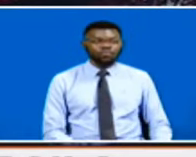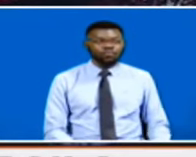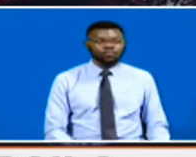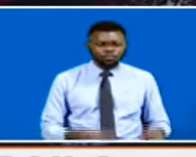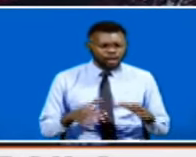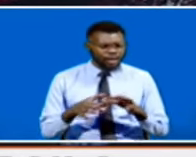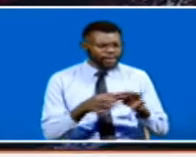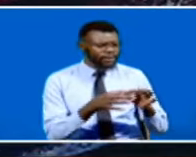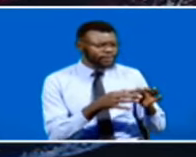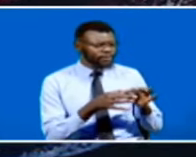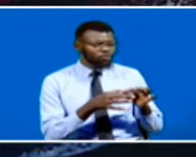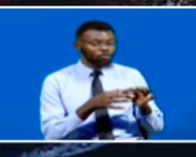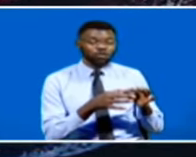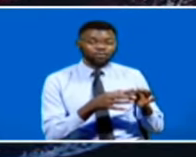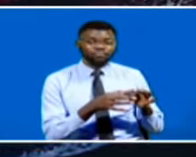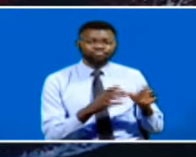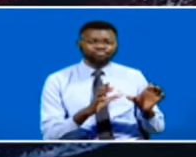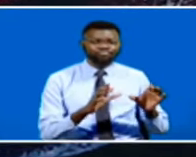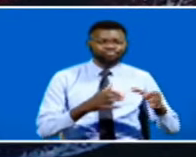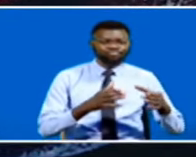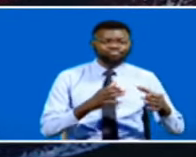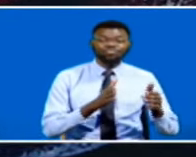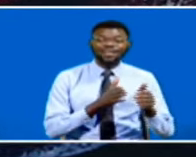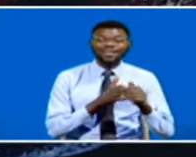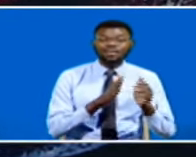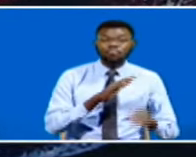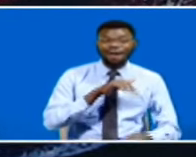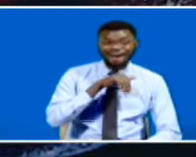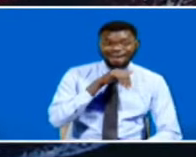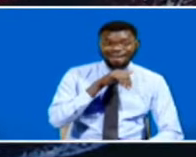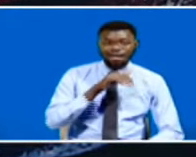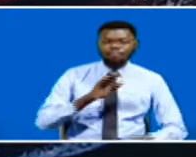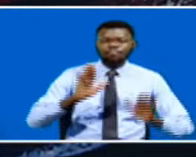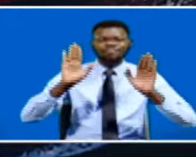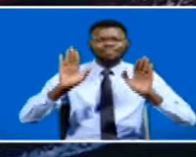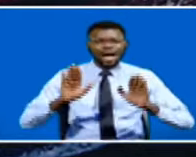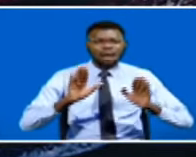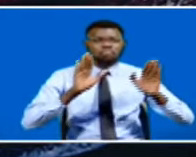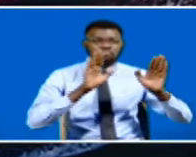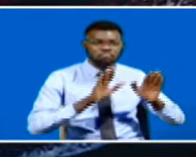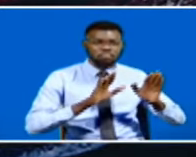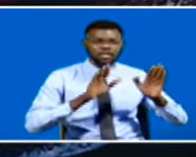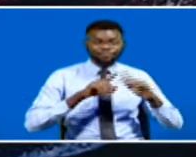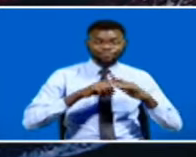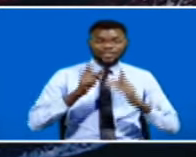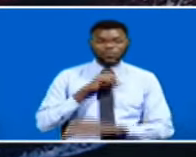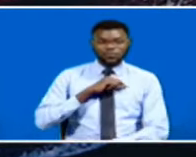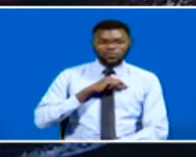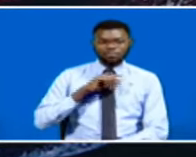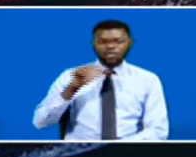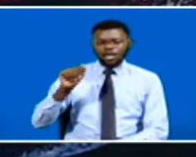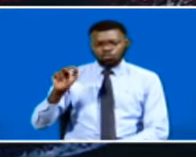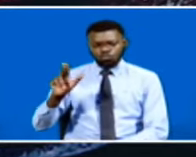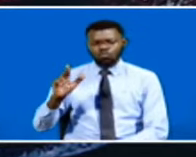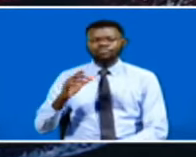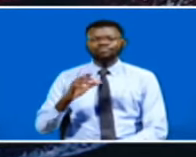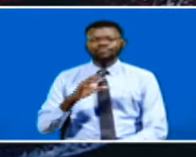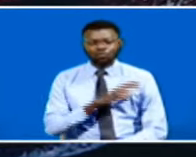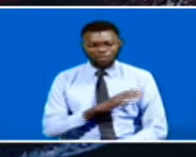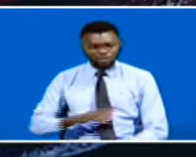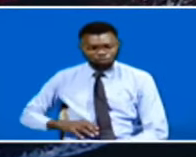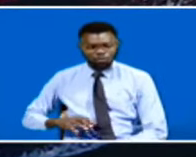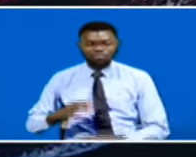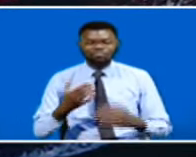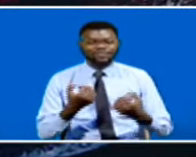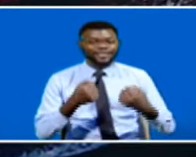Azimio la Umoja One Kenya leader Raila Odinga has kicked off his campaigns for the Africa Union Commission chairperson position,